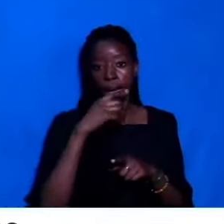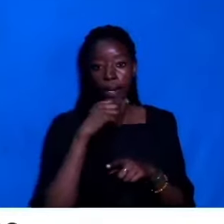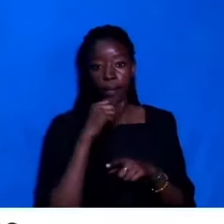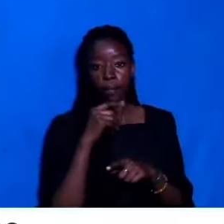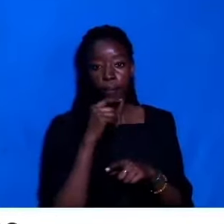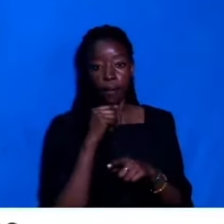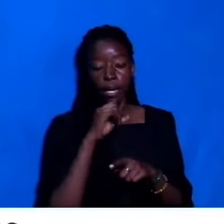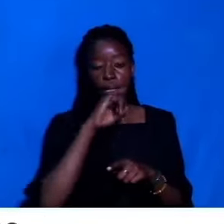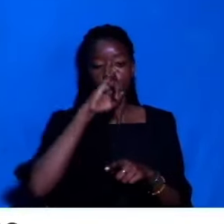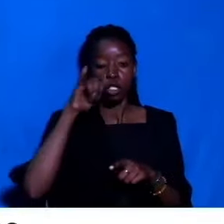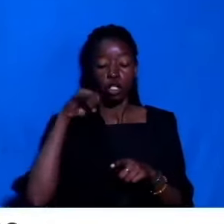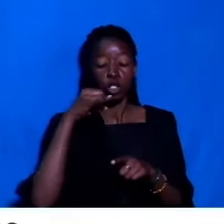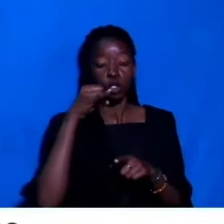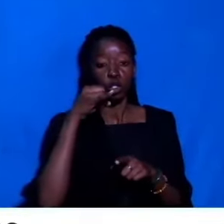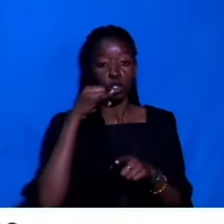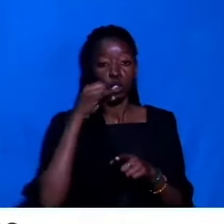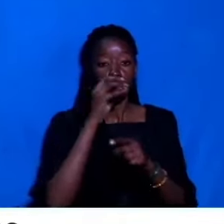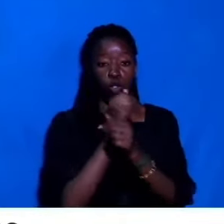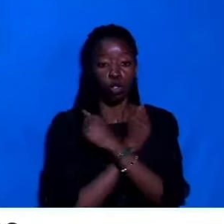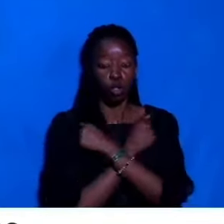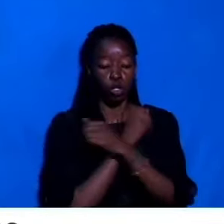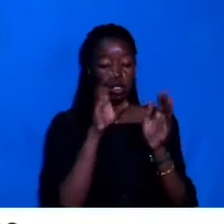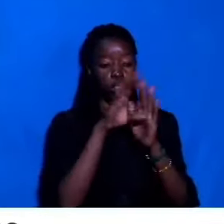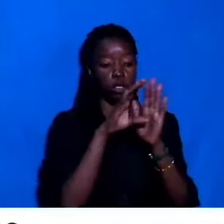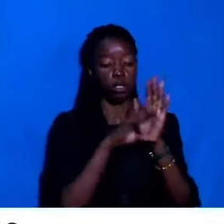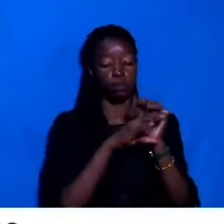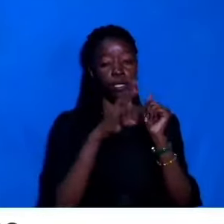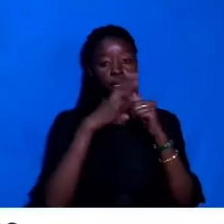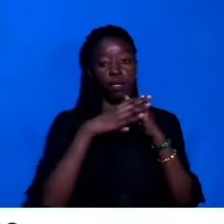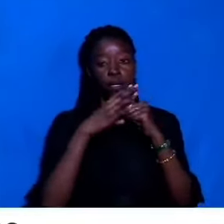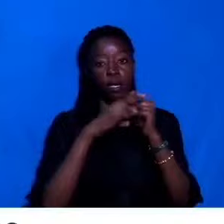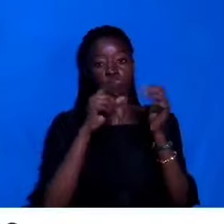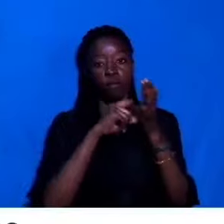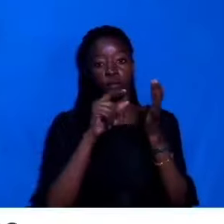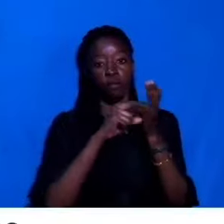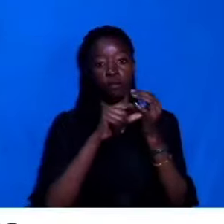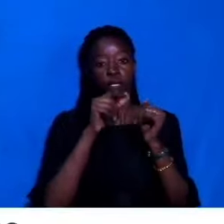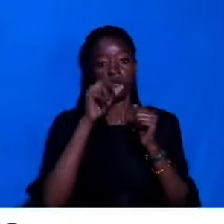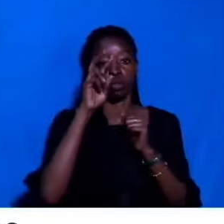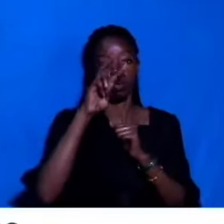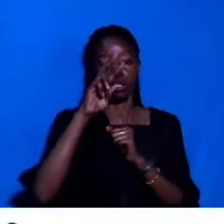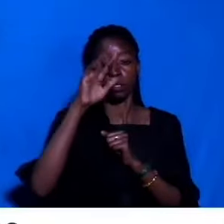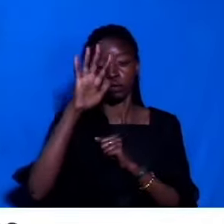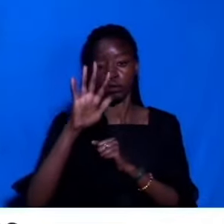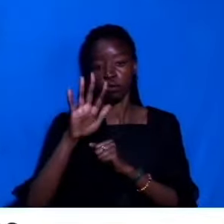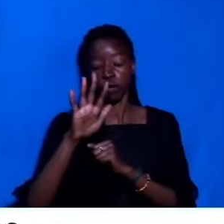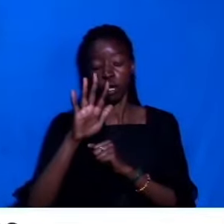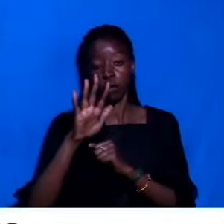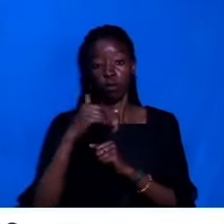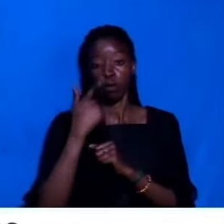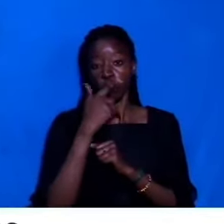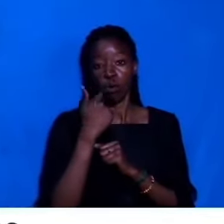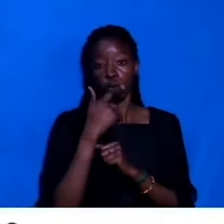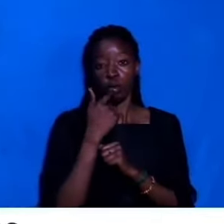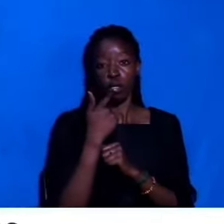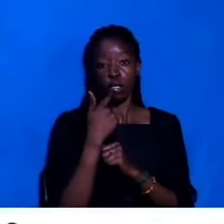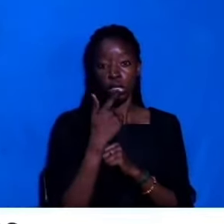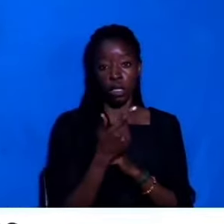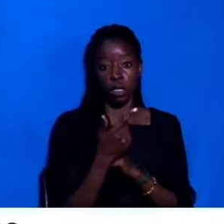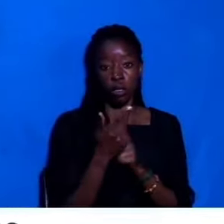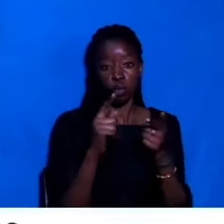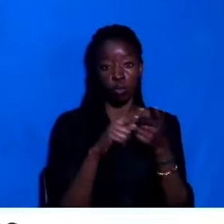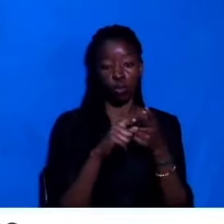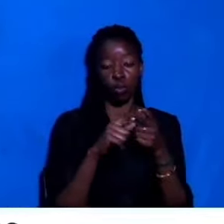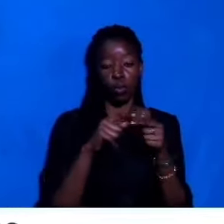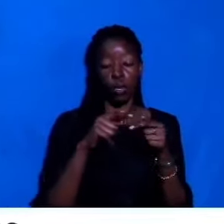verse 25 was restored, was given his sight back. He said to his critics and his challengers, I